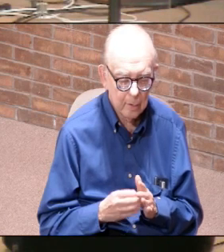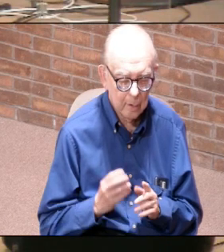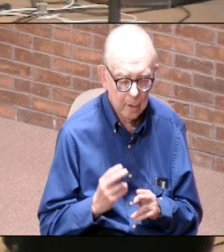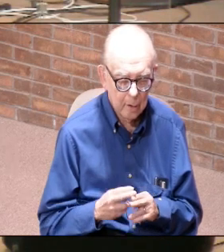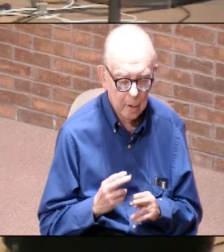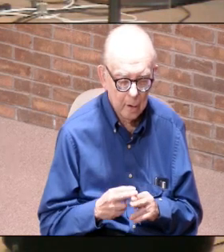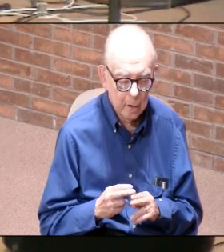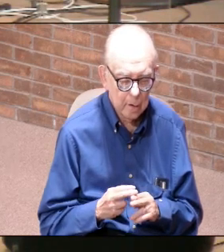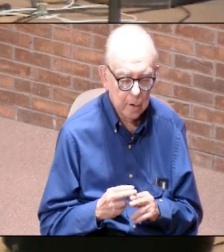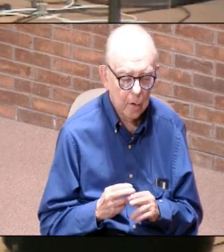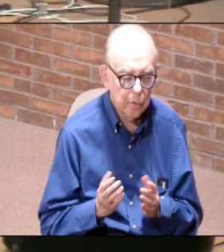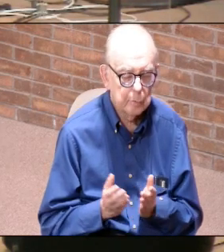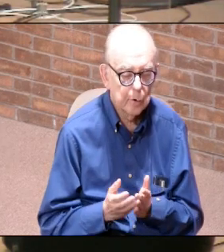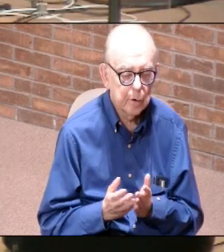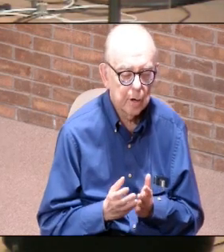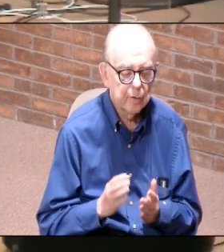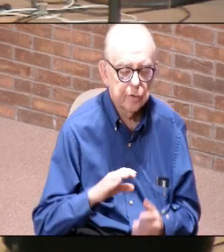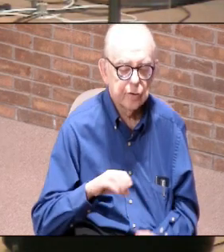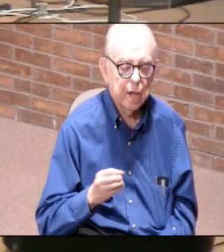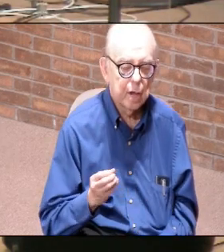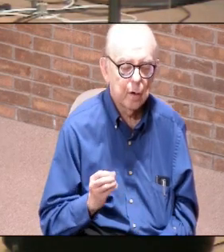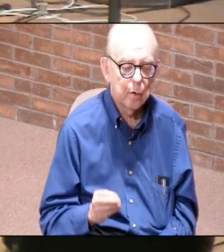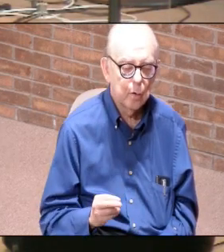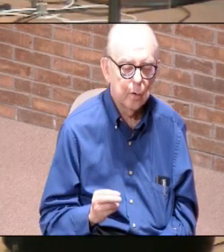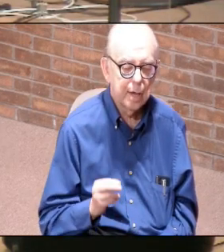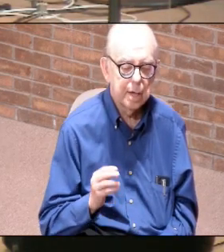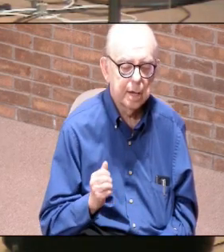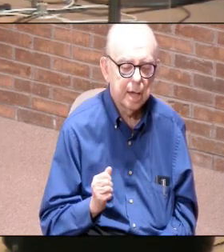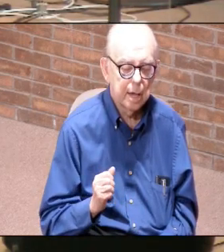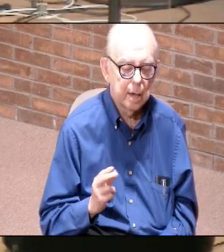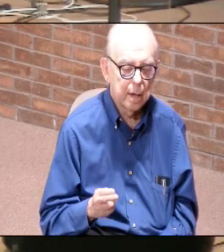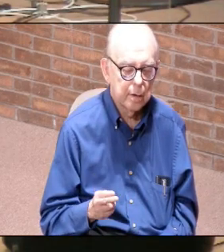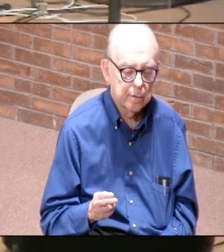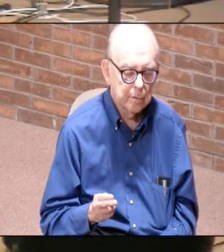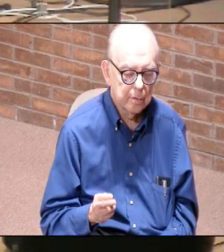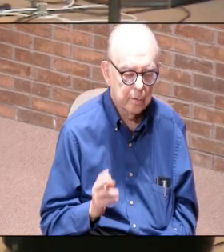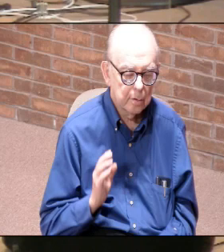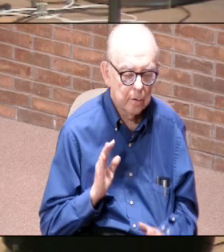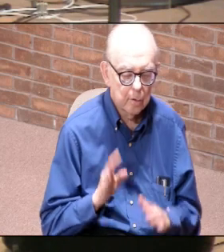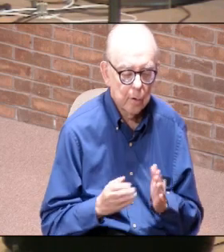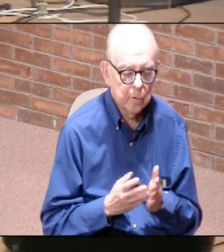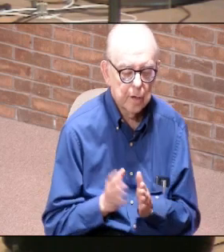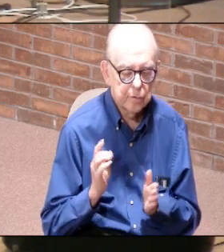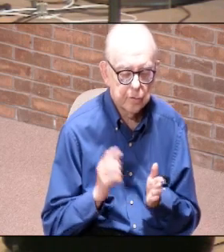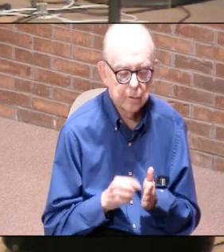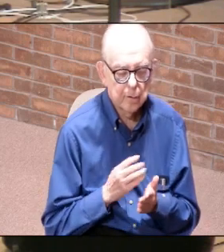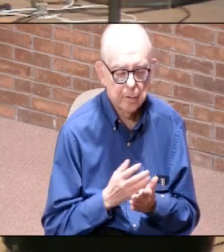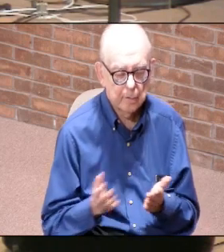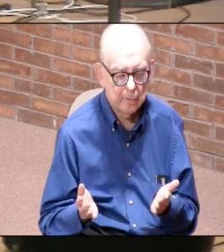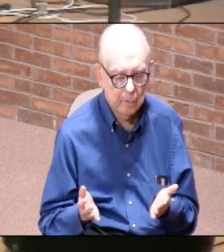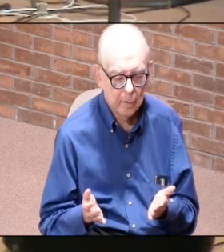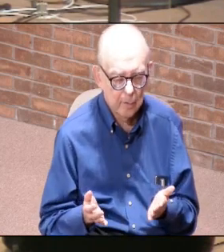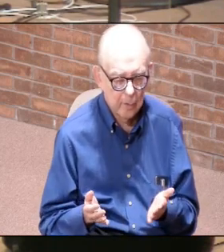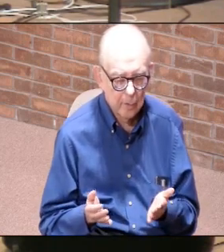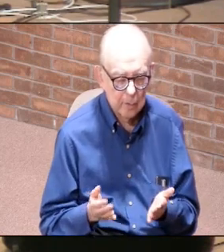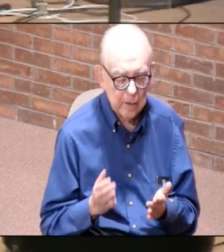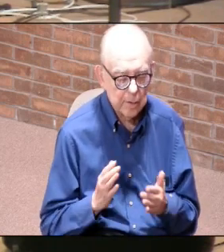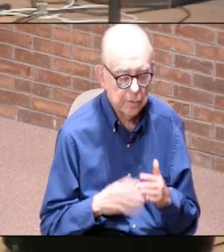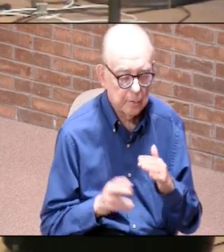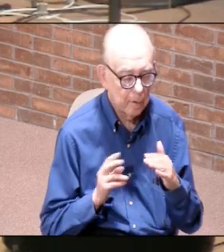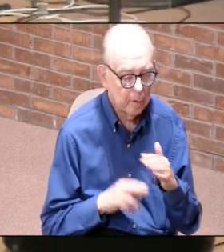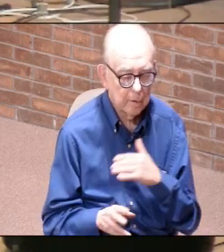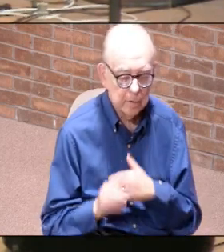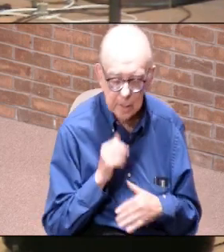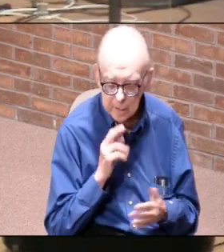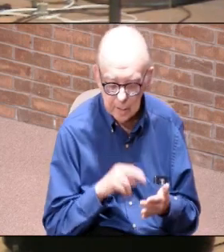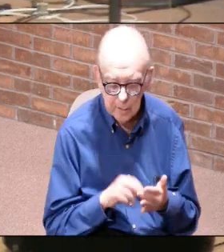called the Book of Jonah. And we're going to walk through this and show you some things. It's a minor prophet. Doesn't